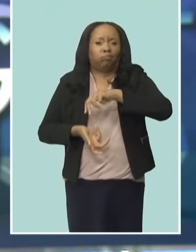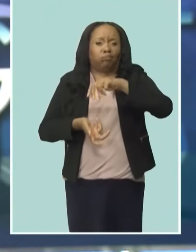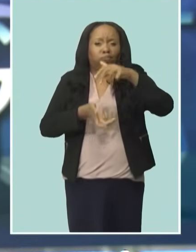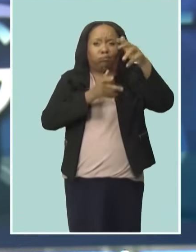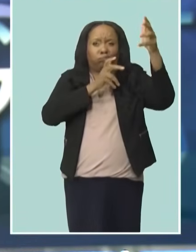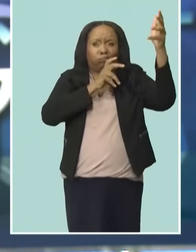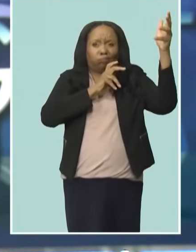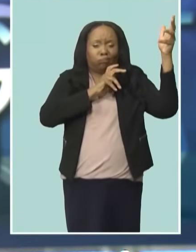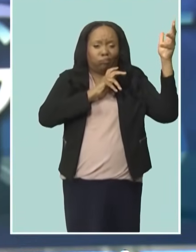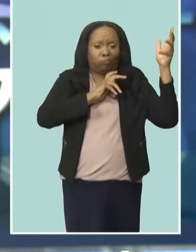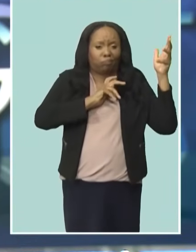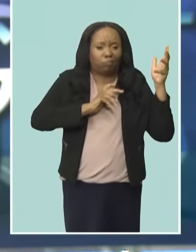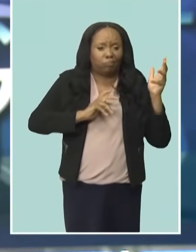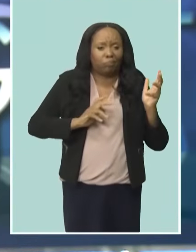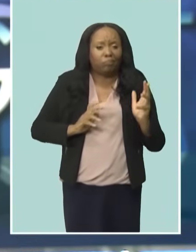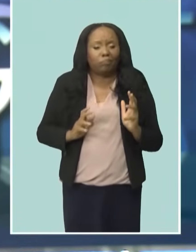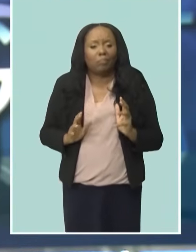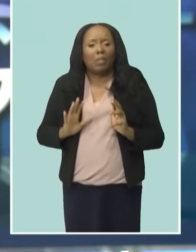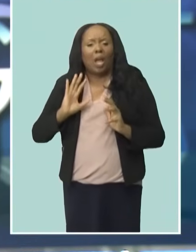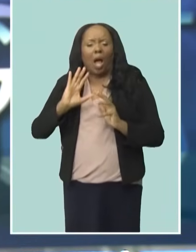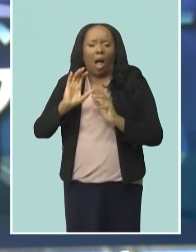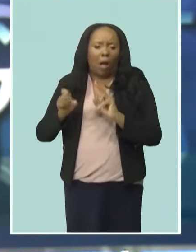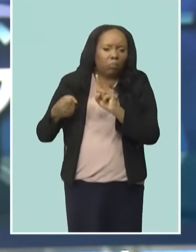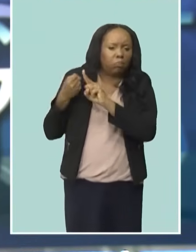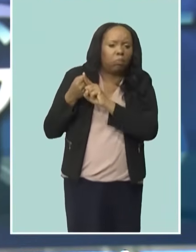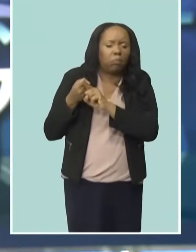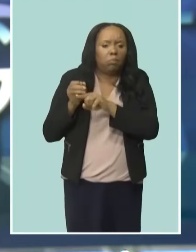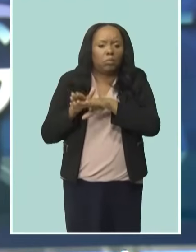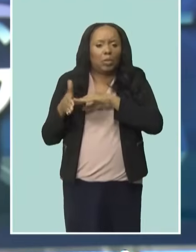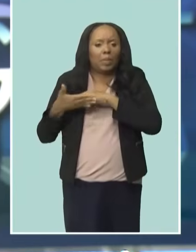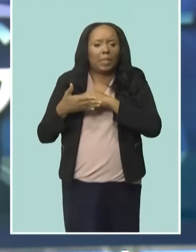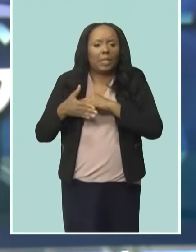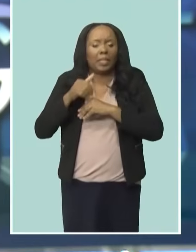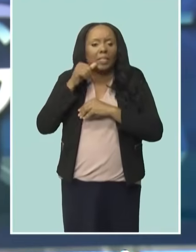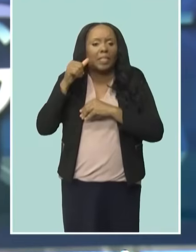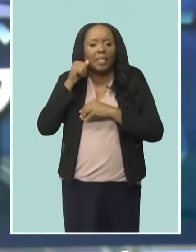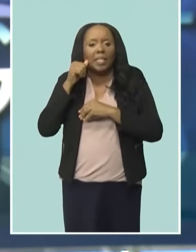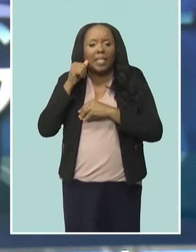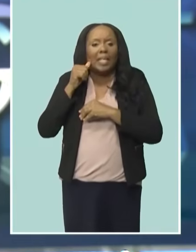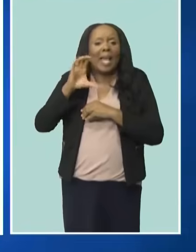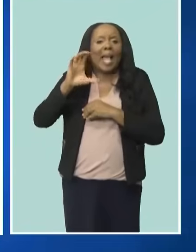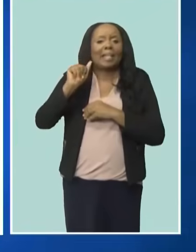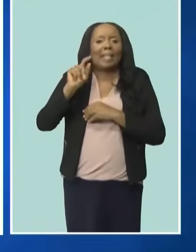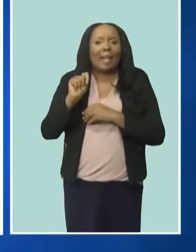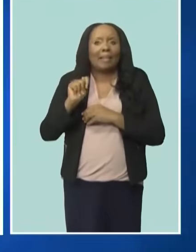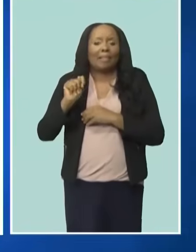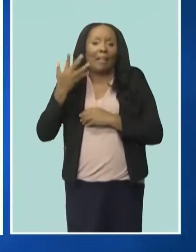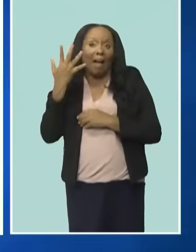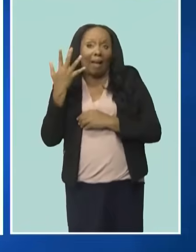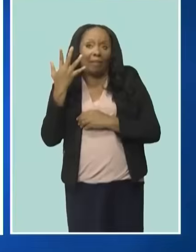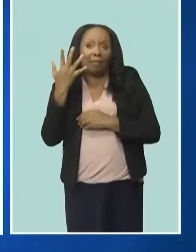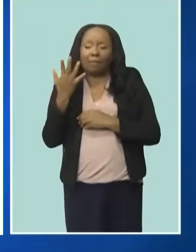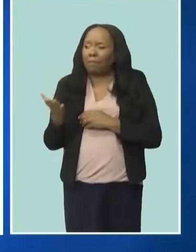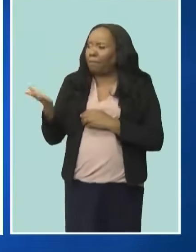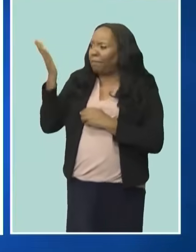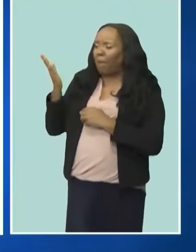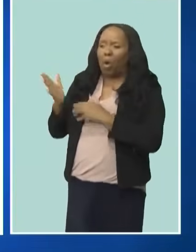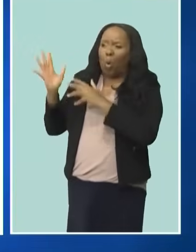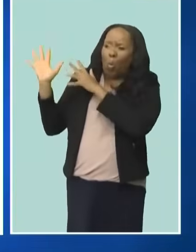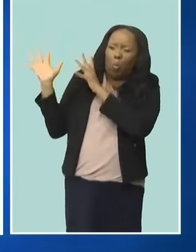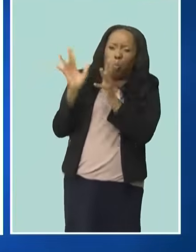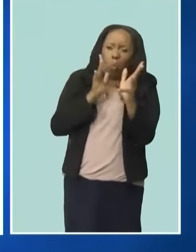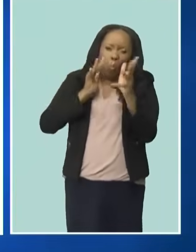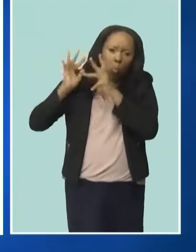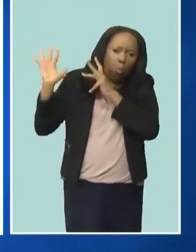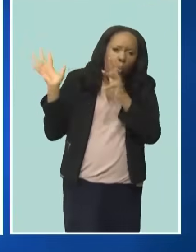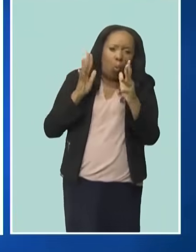by Hurricane Melissa. That system slammed into Jamaica yesterday as a Category 5 hurricane, bearing winds in excess